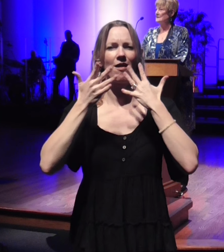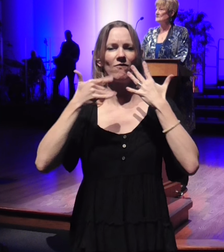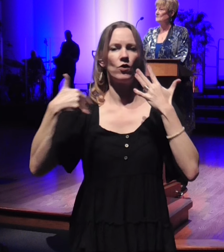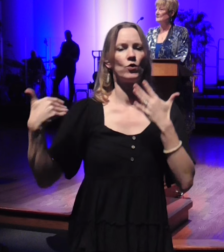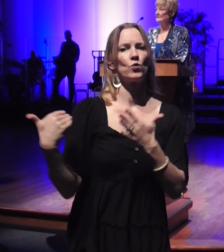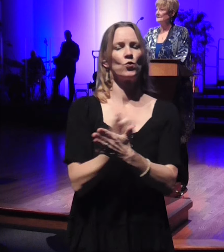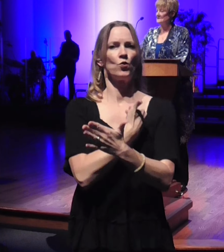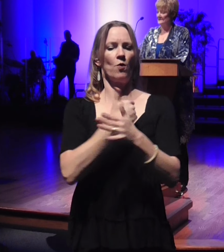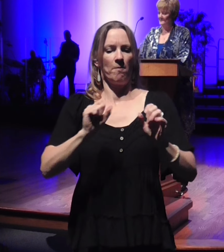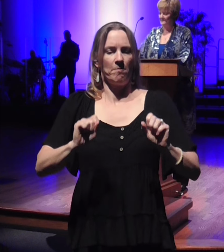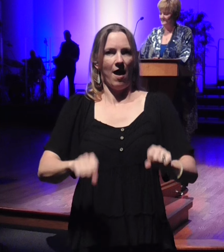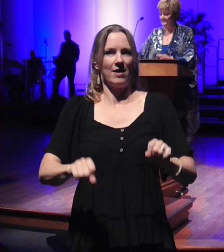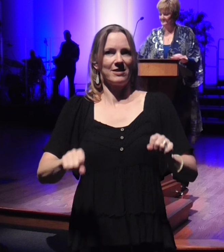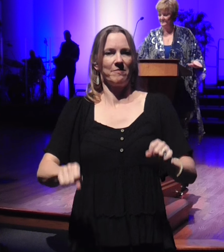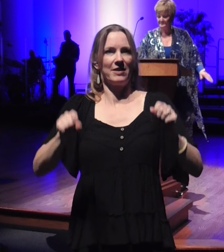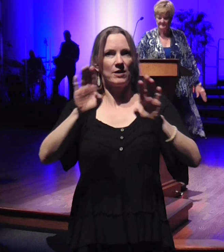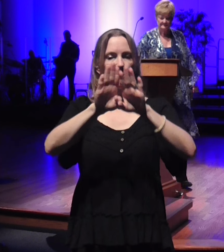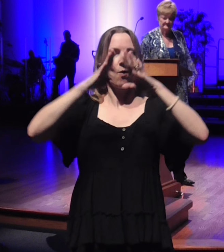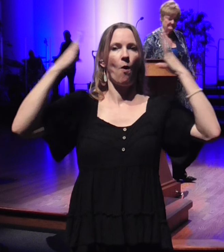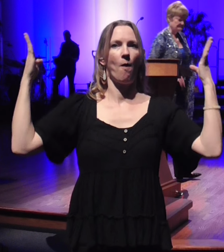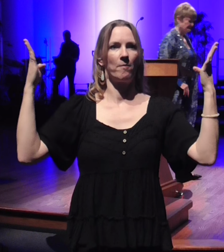new possibilities.